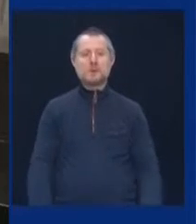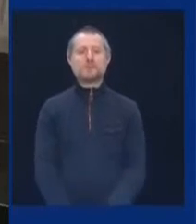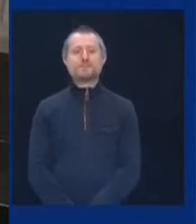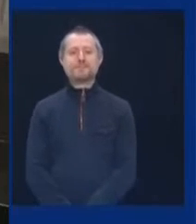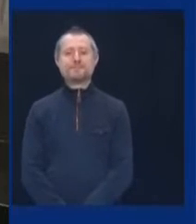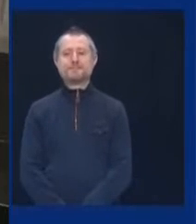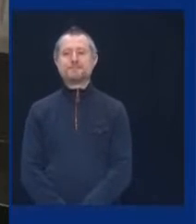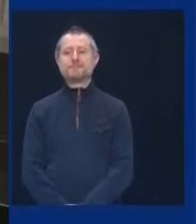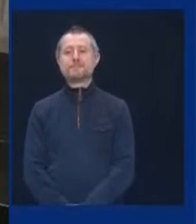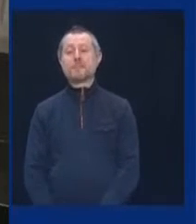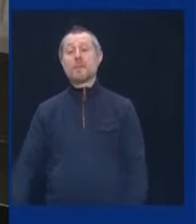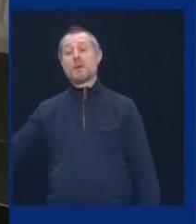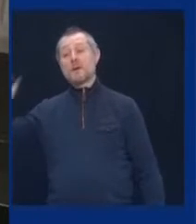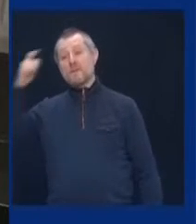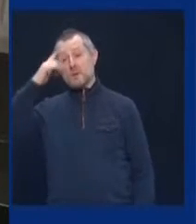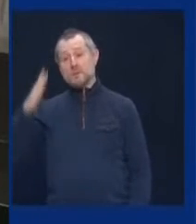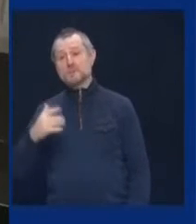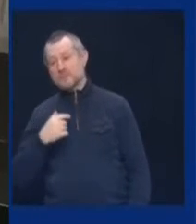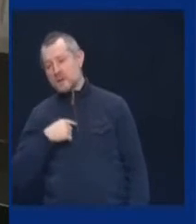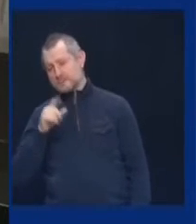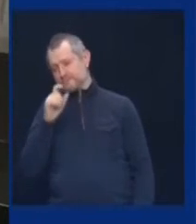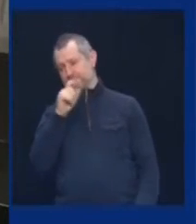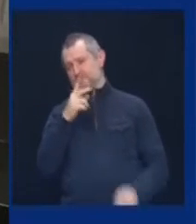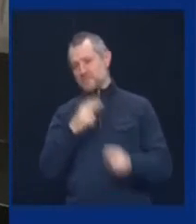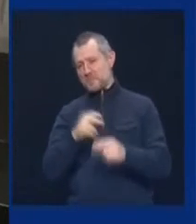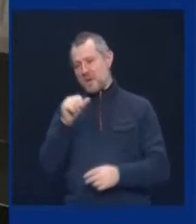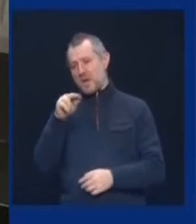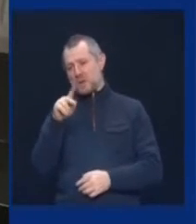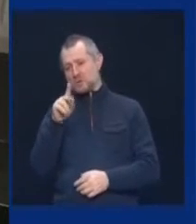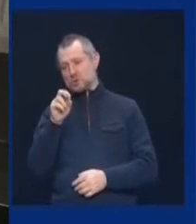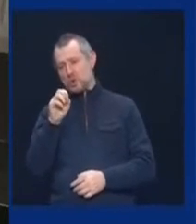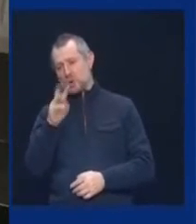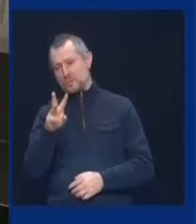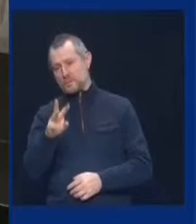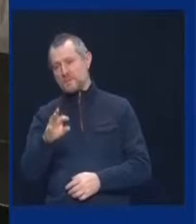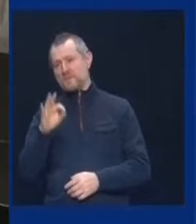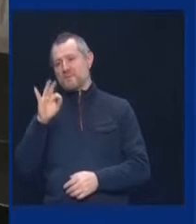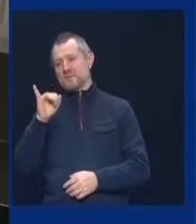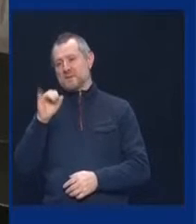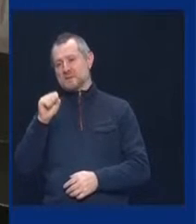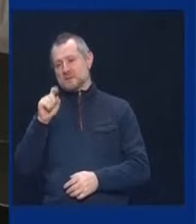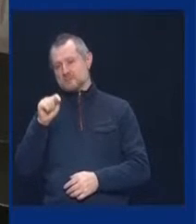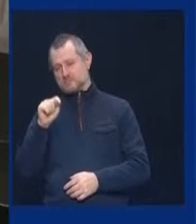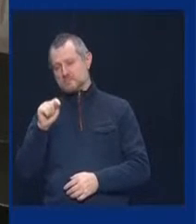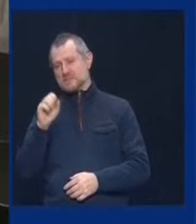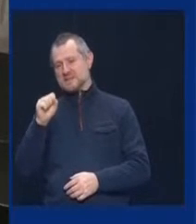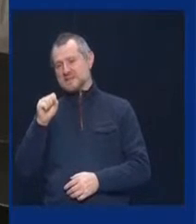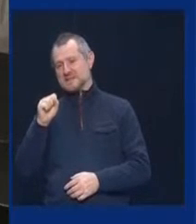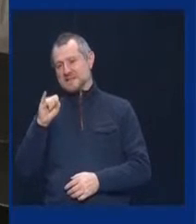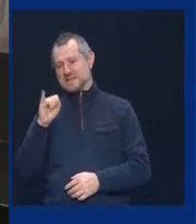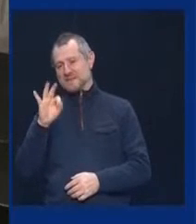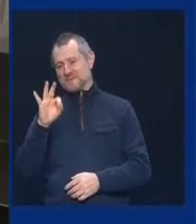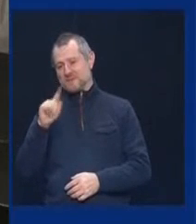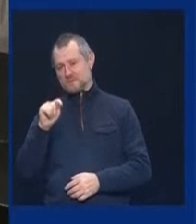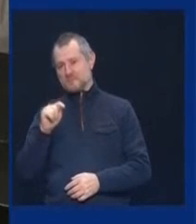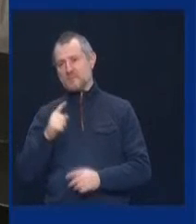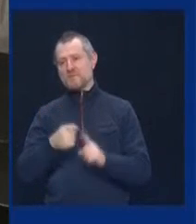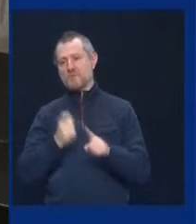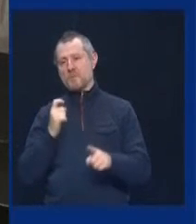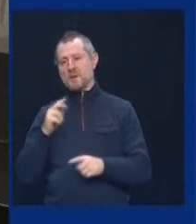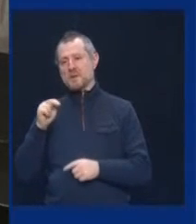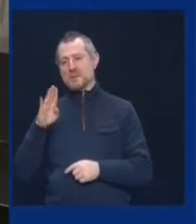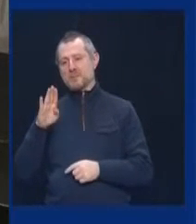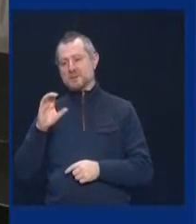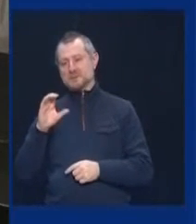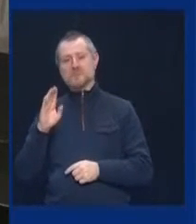Governor, you now have Andrew Siff from NBC4. Andrew, your line is now open. Please unmute your microphone. Good afternoon,